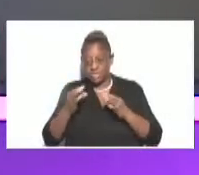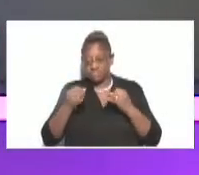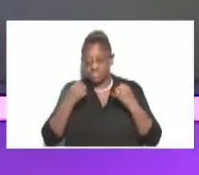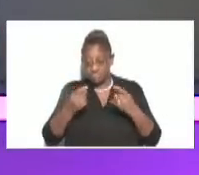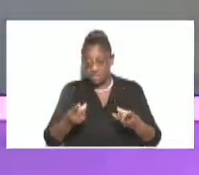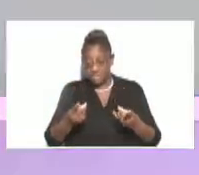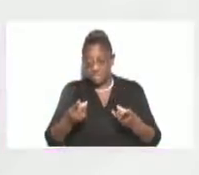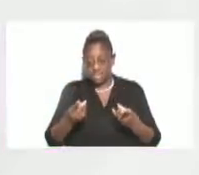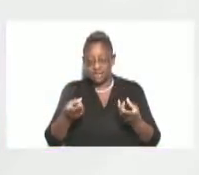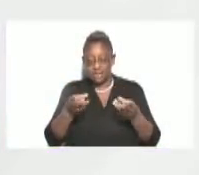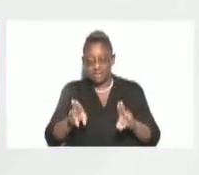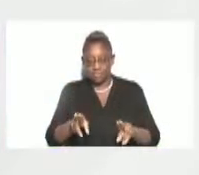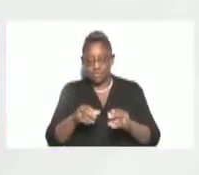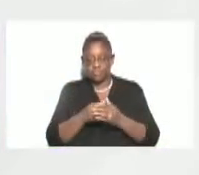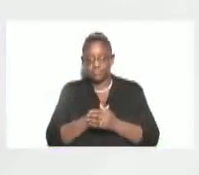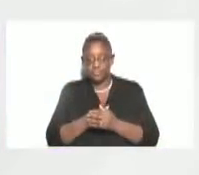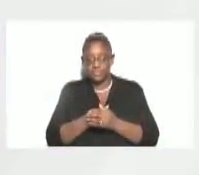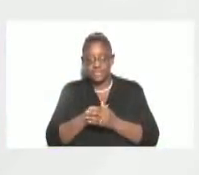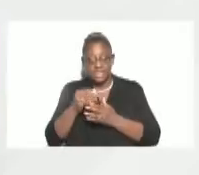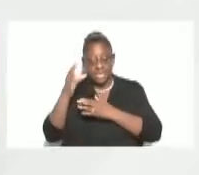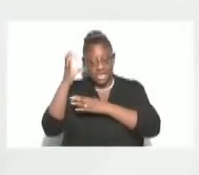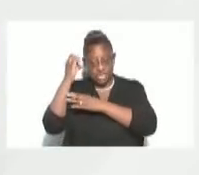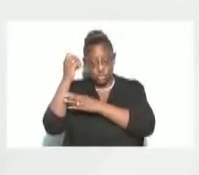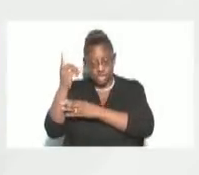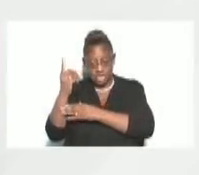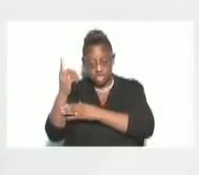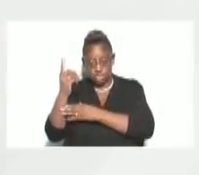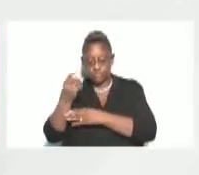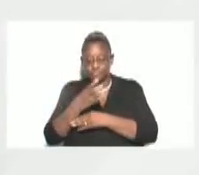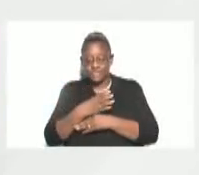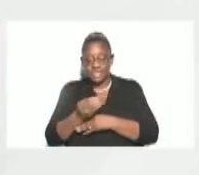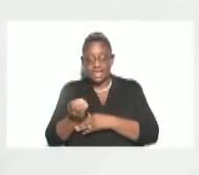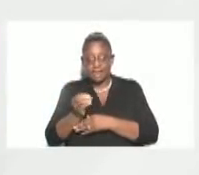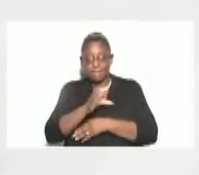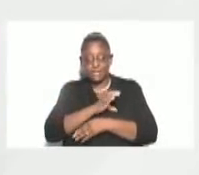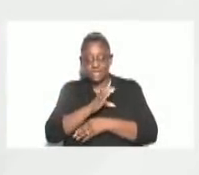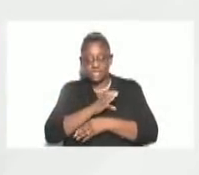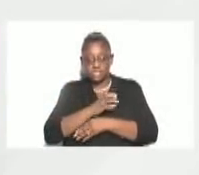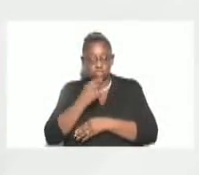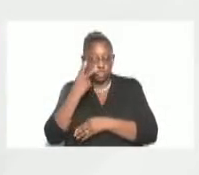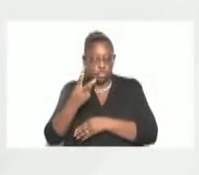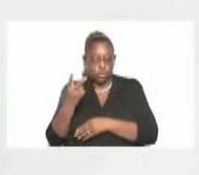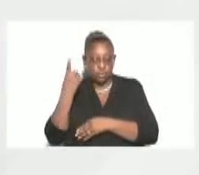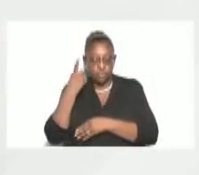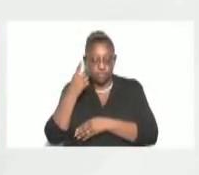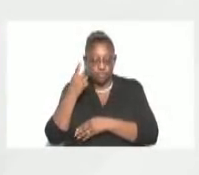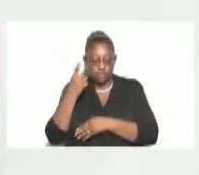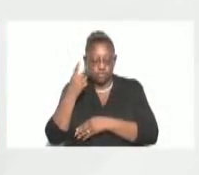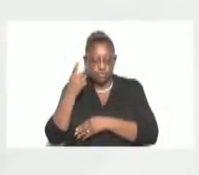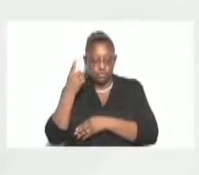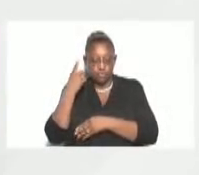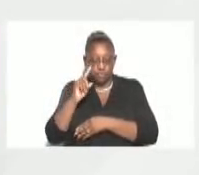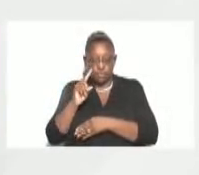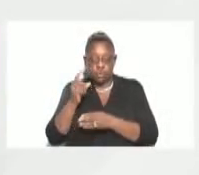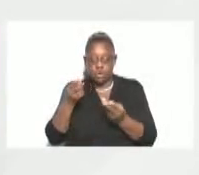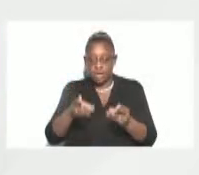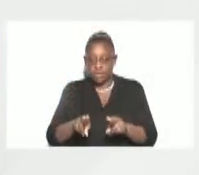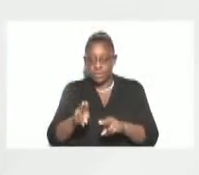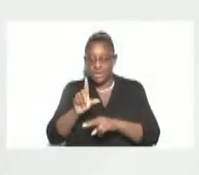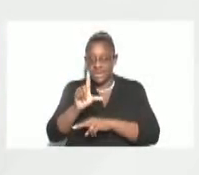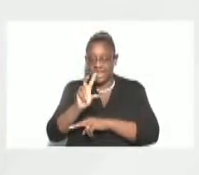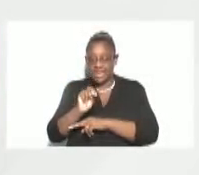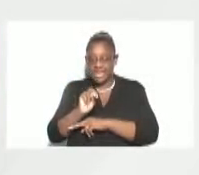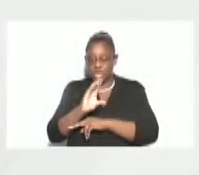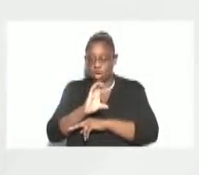factor. Education and police officials are looking into a possible safety threat at the Ellen Coakley High School